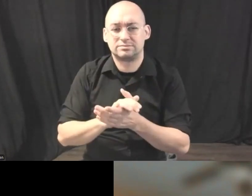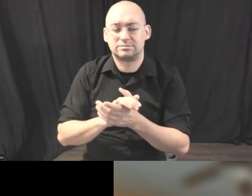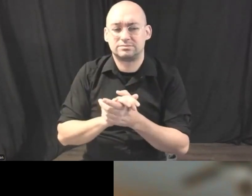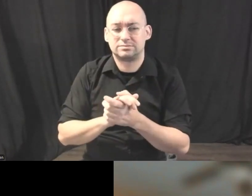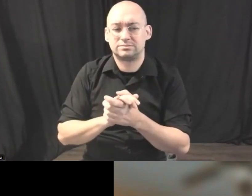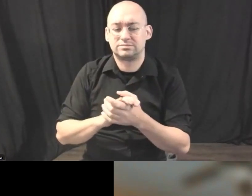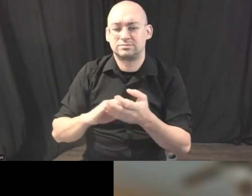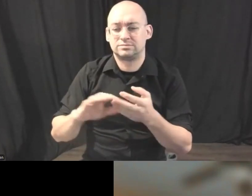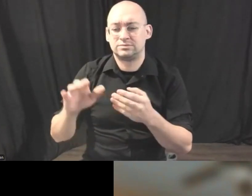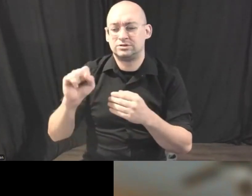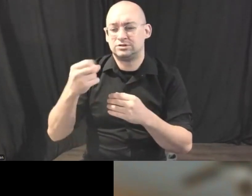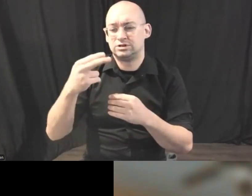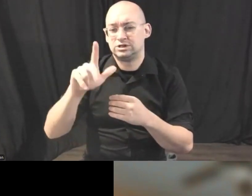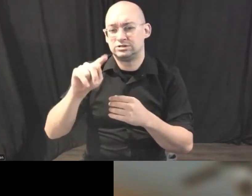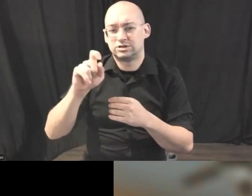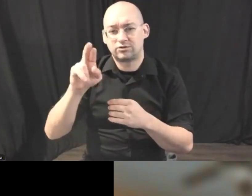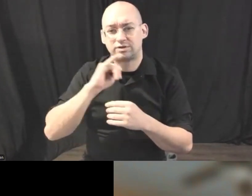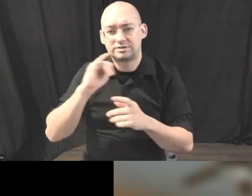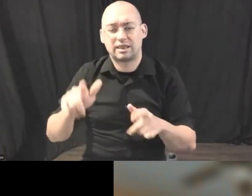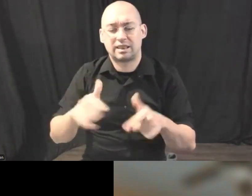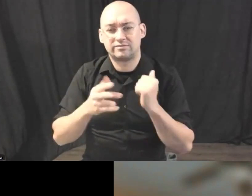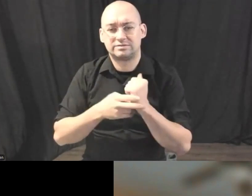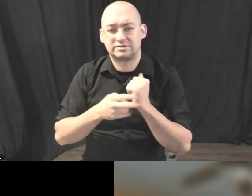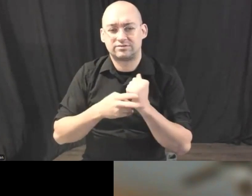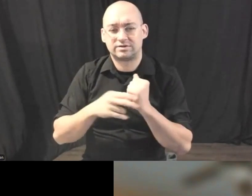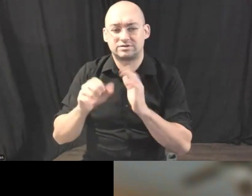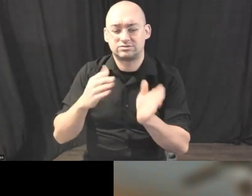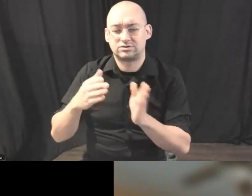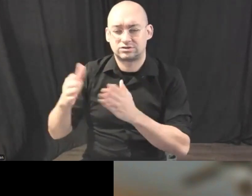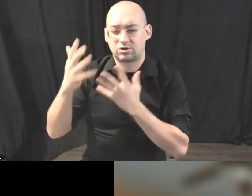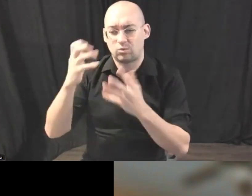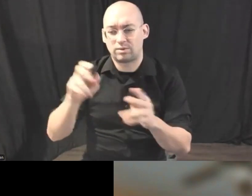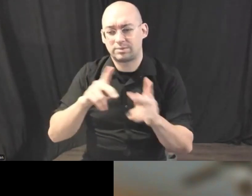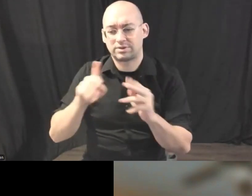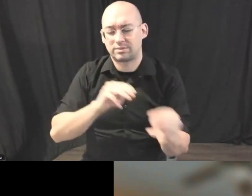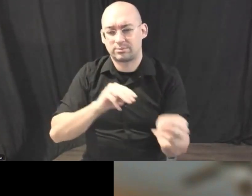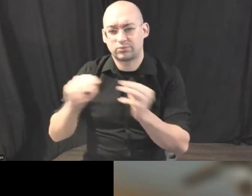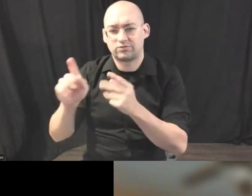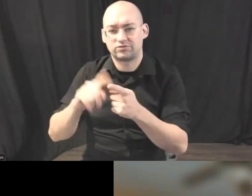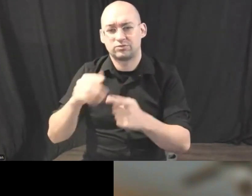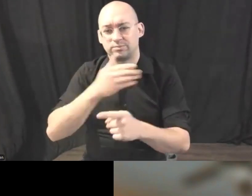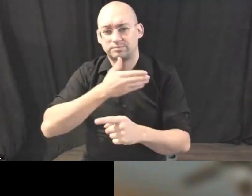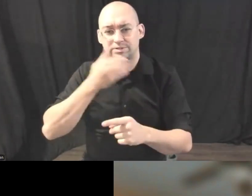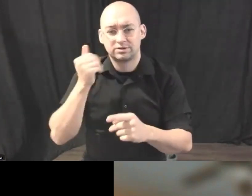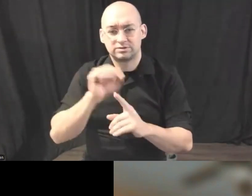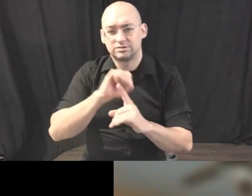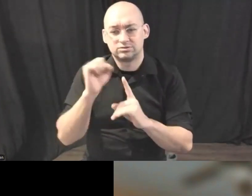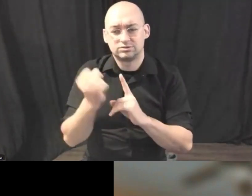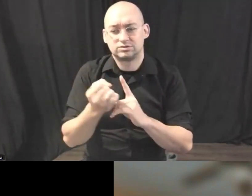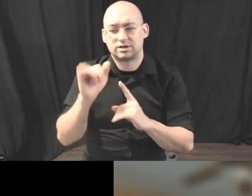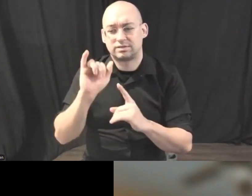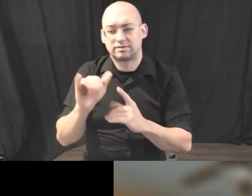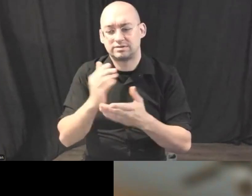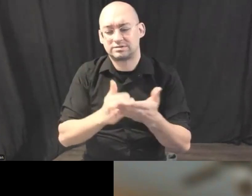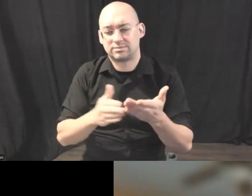a life-saving mitigation strategy, and we want to get people moving out into better circumstances. So that's something that I